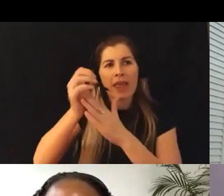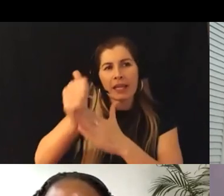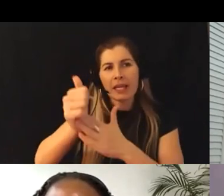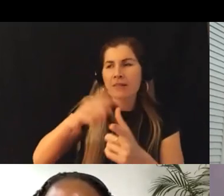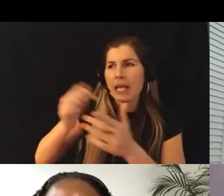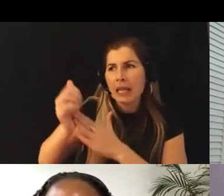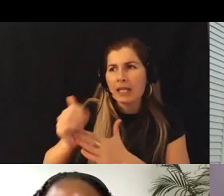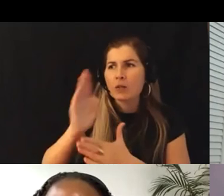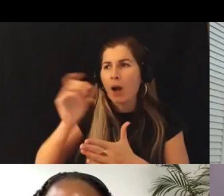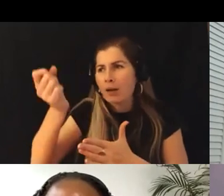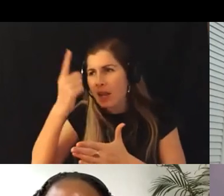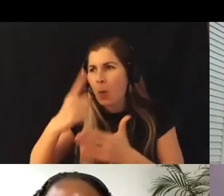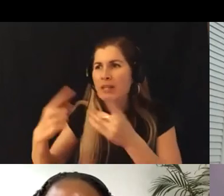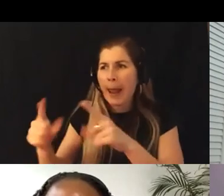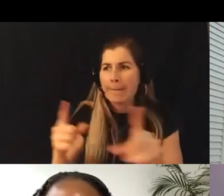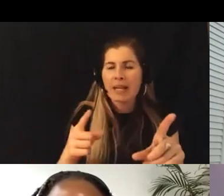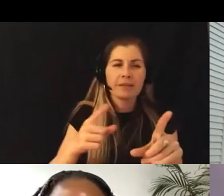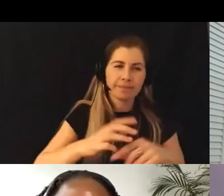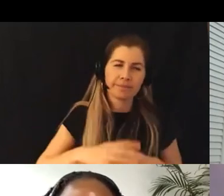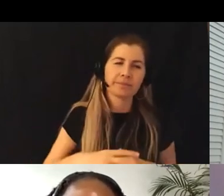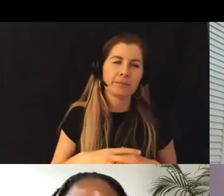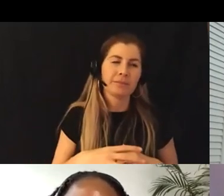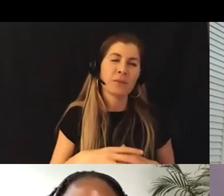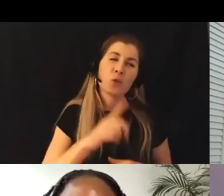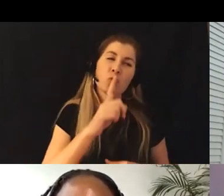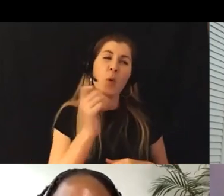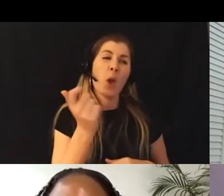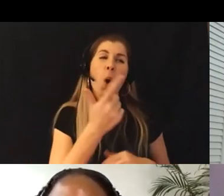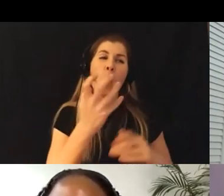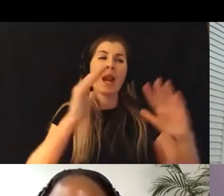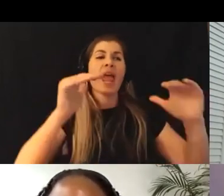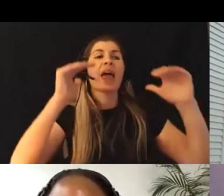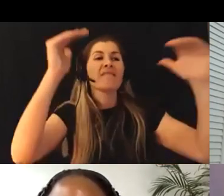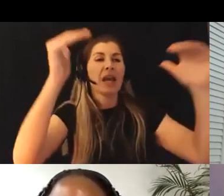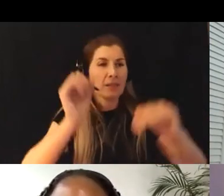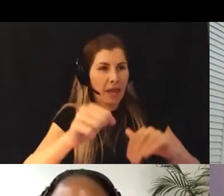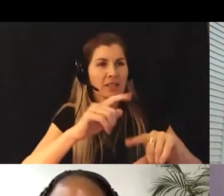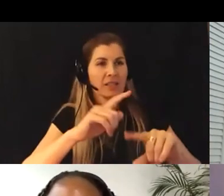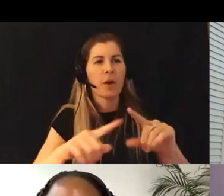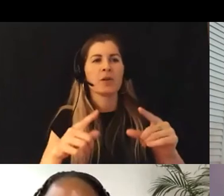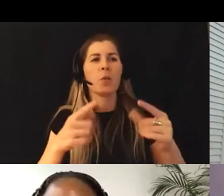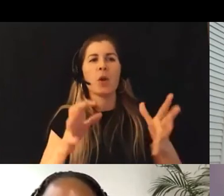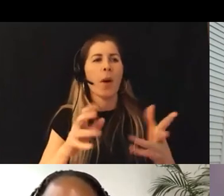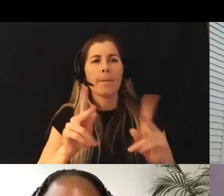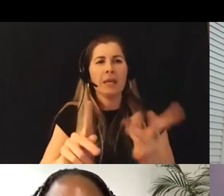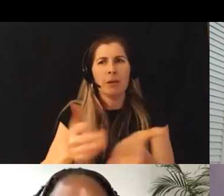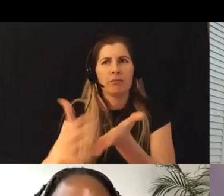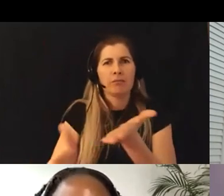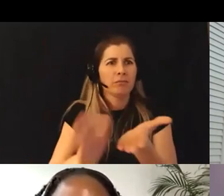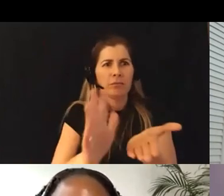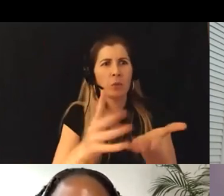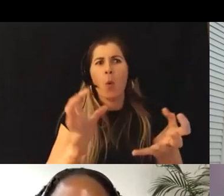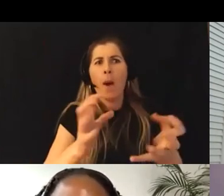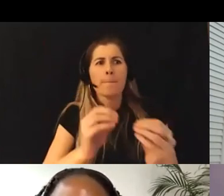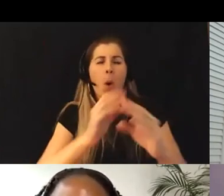happening on a pedagogical level. So, you know, we all have to elevate, but we don't want to elevate at the expense of casting people out or creating more barriers